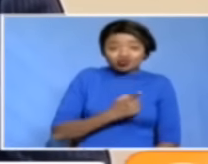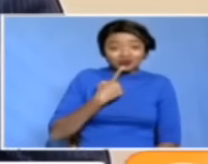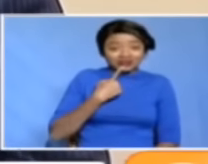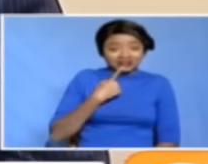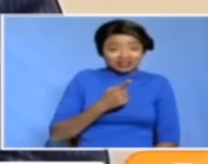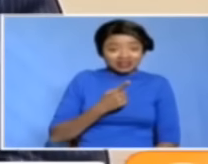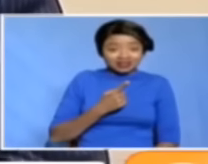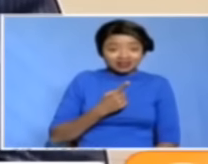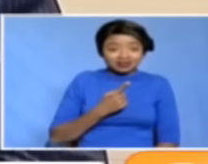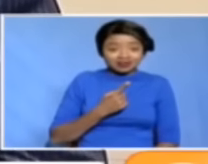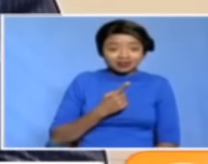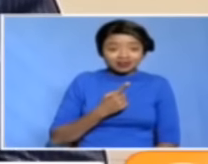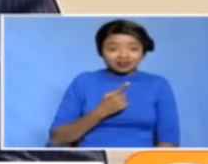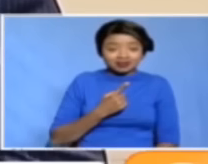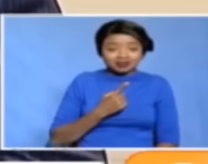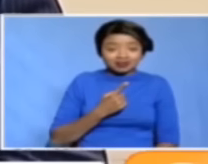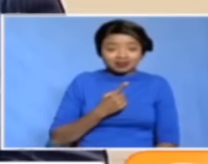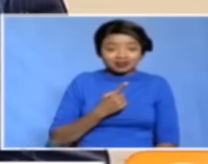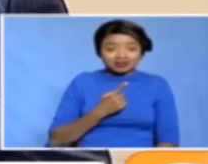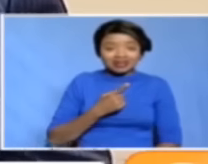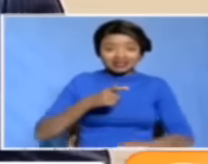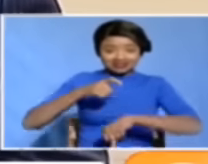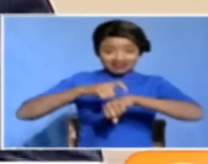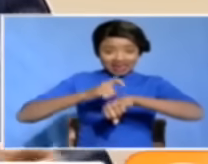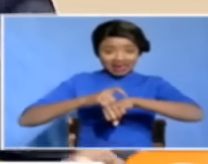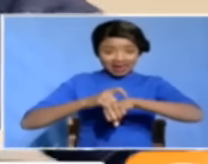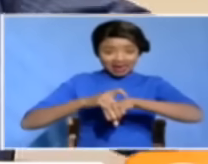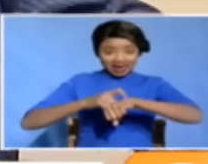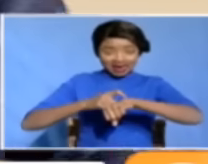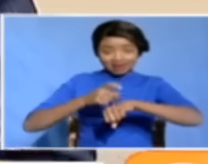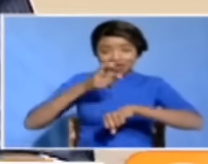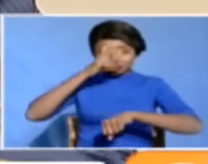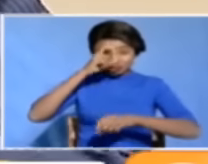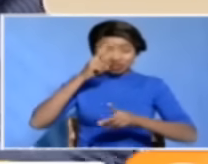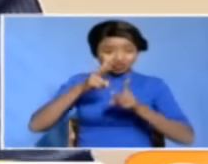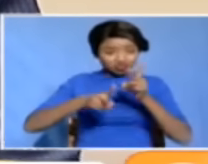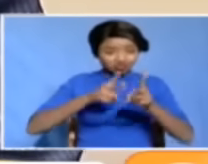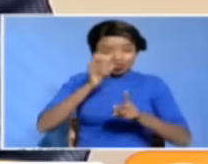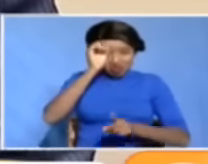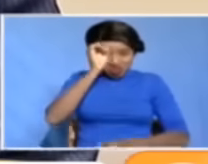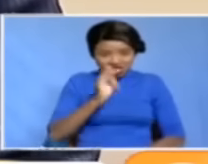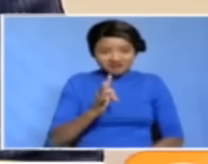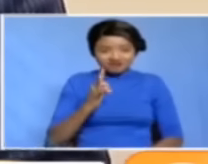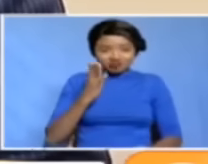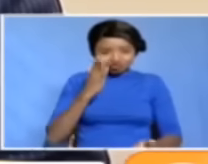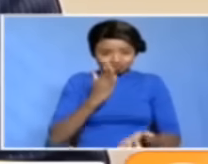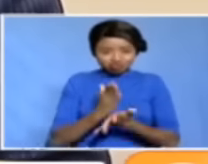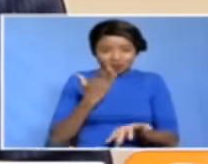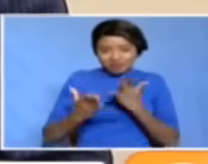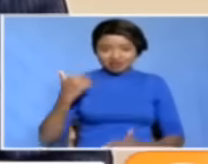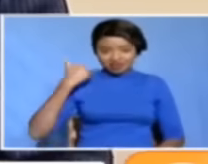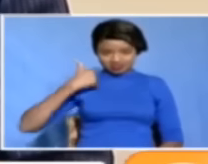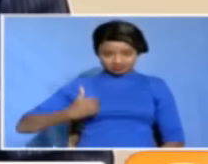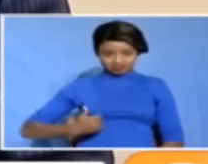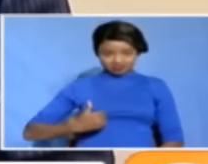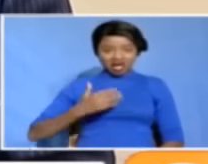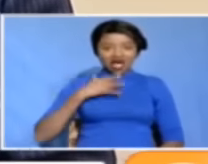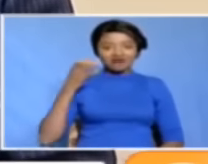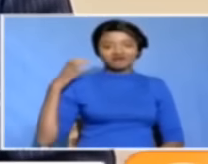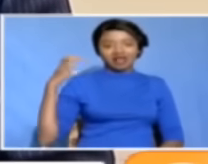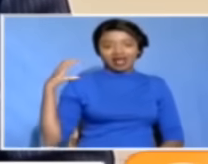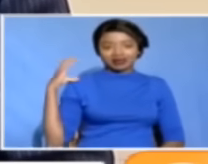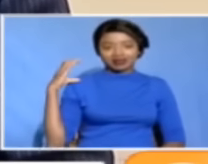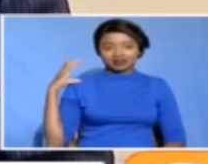remarks. Mm-hmm. But when the time comes, if there will be, if Honorable Duale as a candidate will